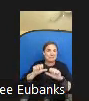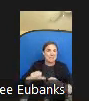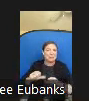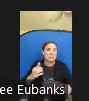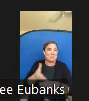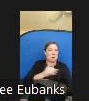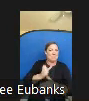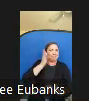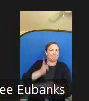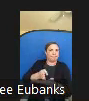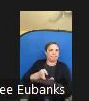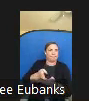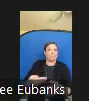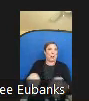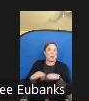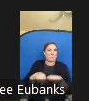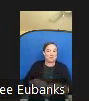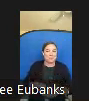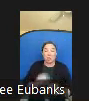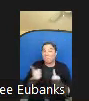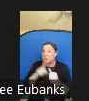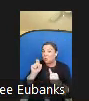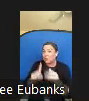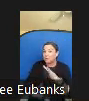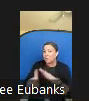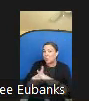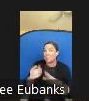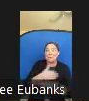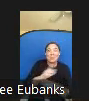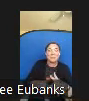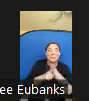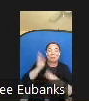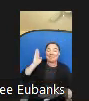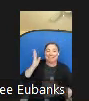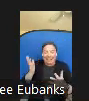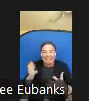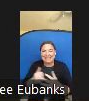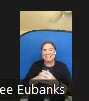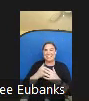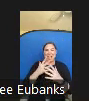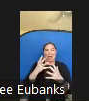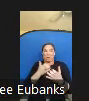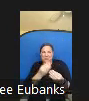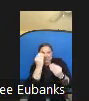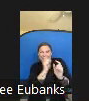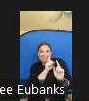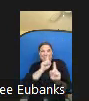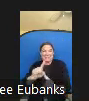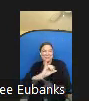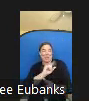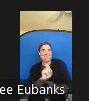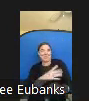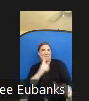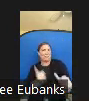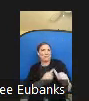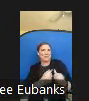up. Sure. So first question came in before we even started. So I really want to let this person ask their question. And that is, I